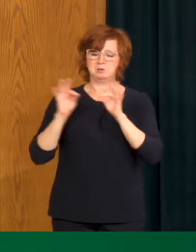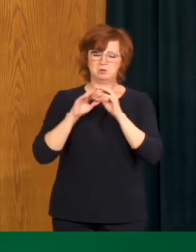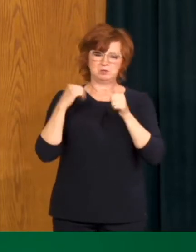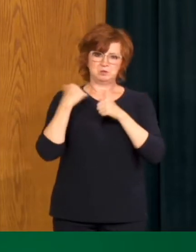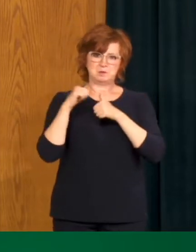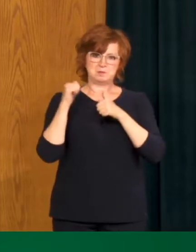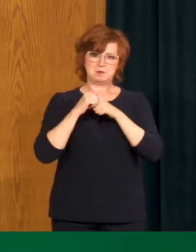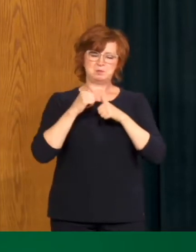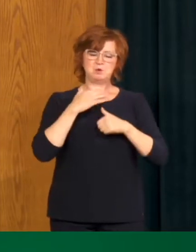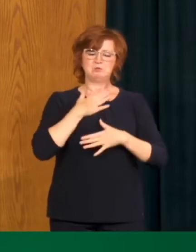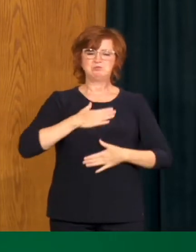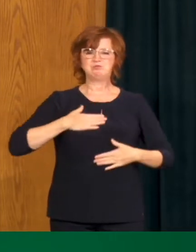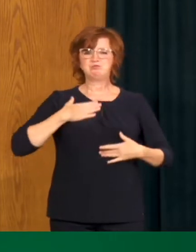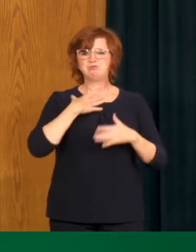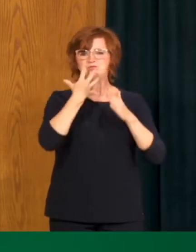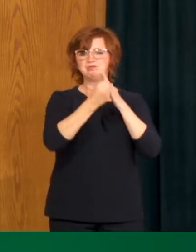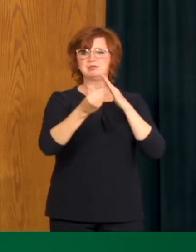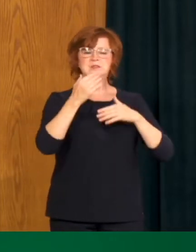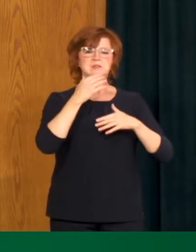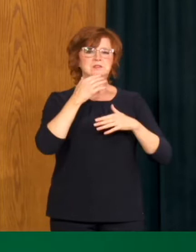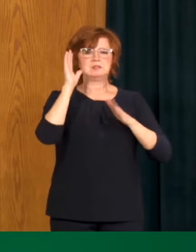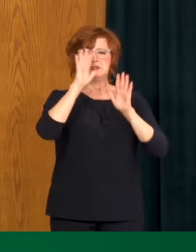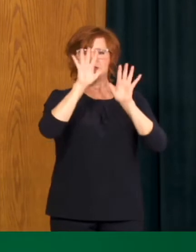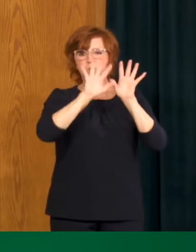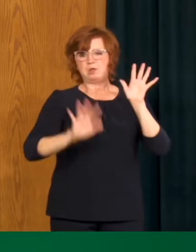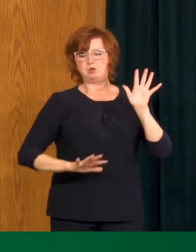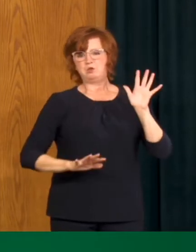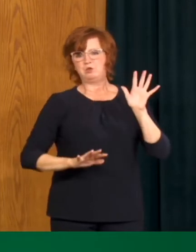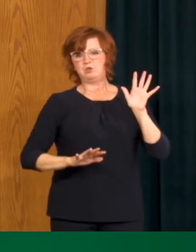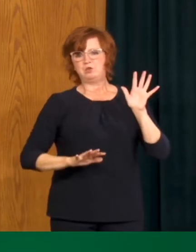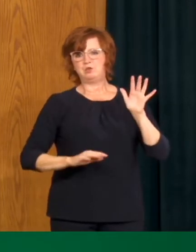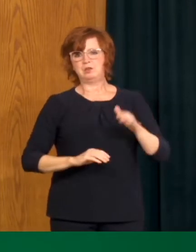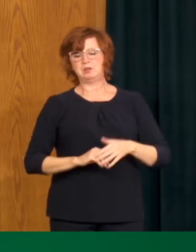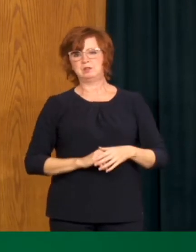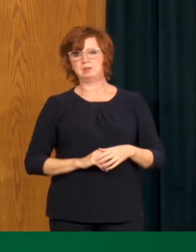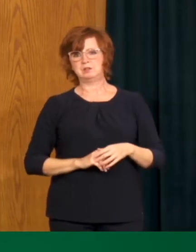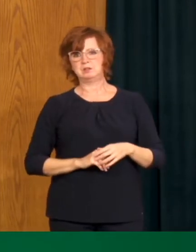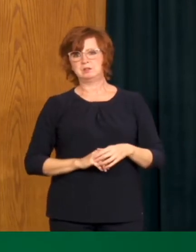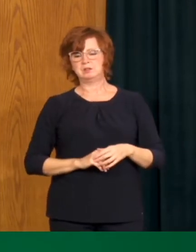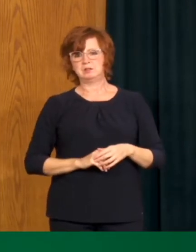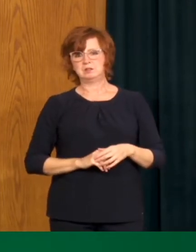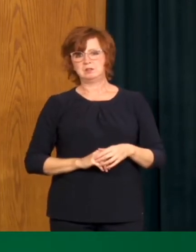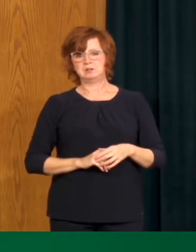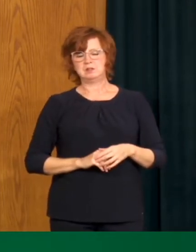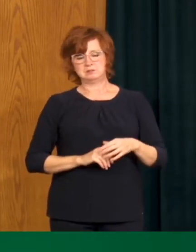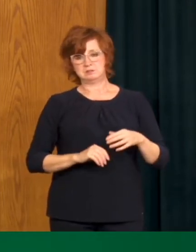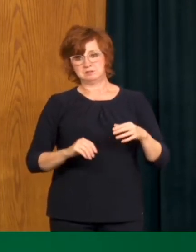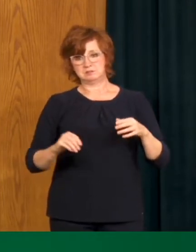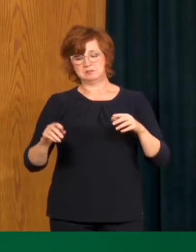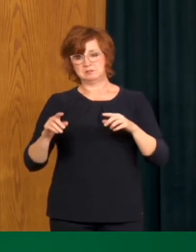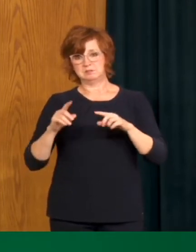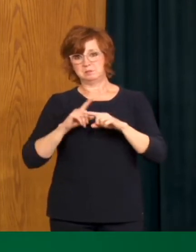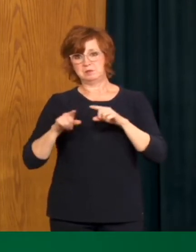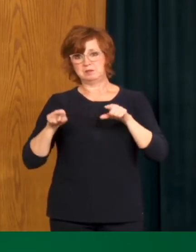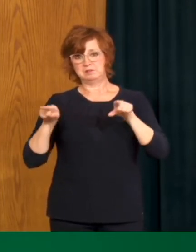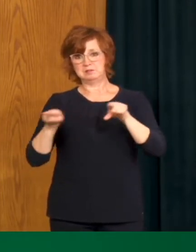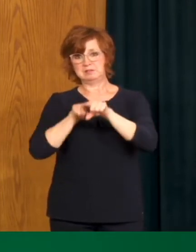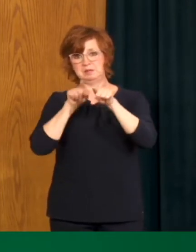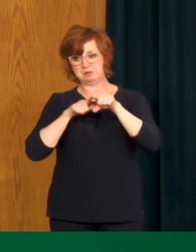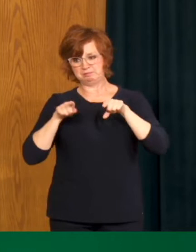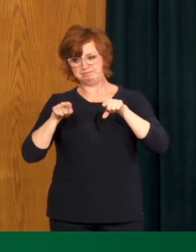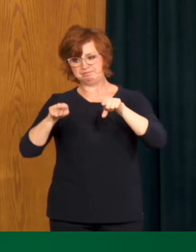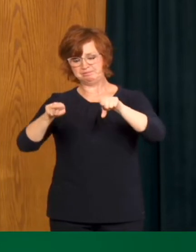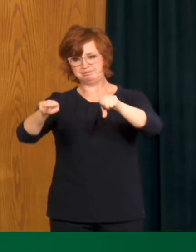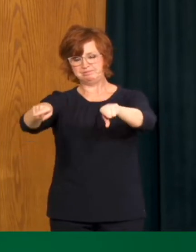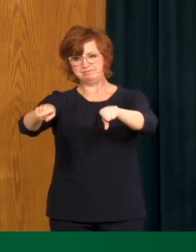outside and at the same time living with this virus, which is going to be with us for months. Do you have a follow-up question,